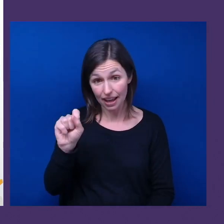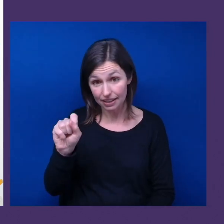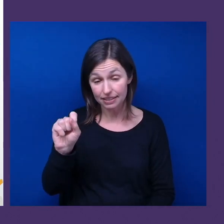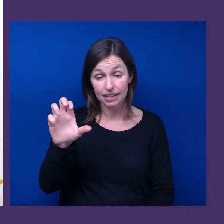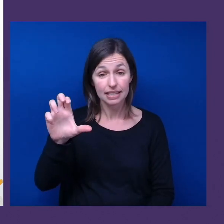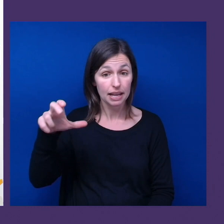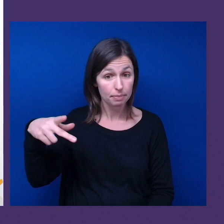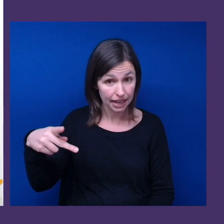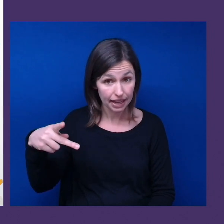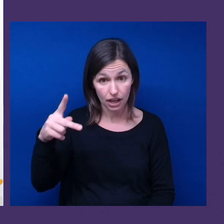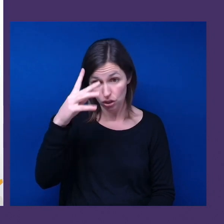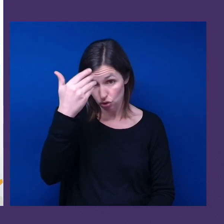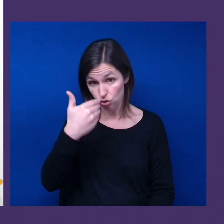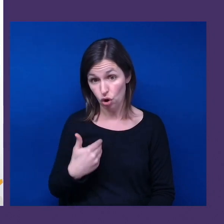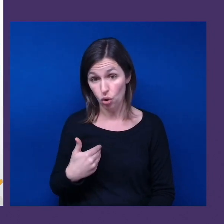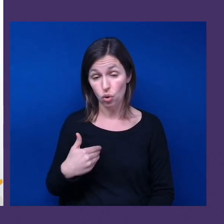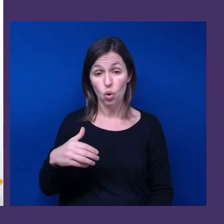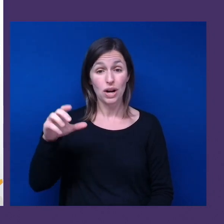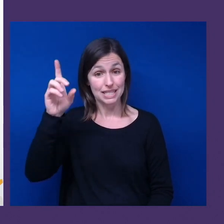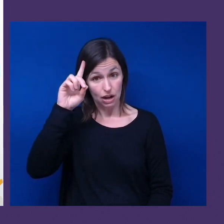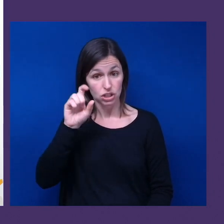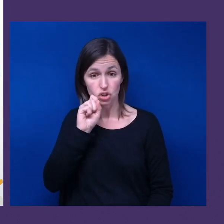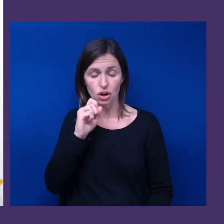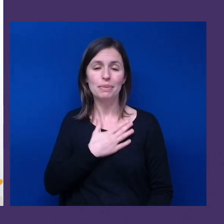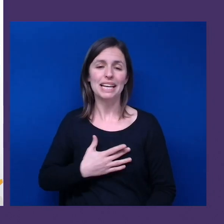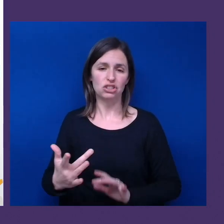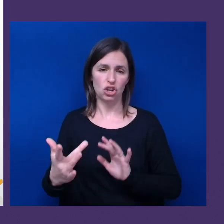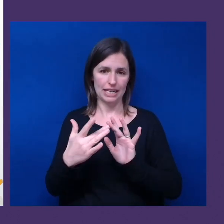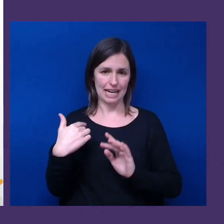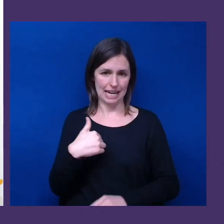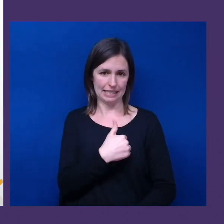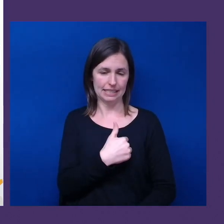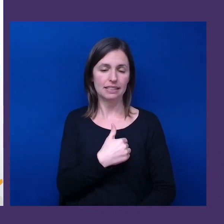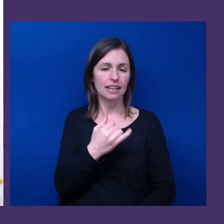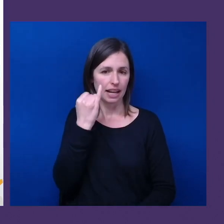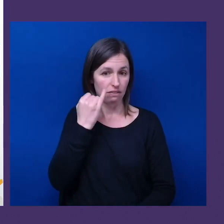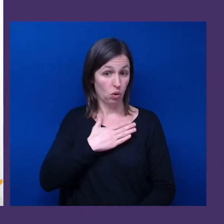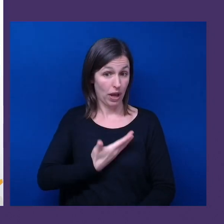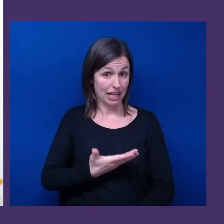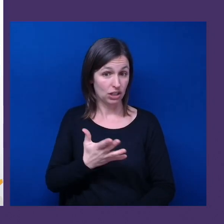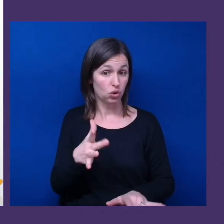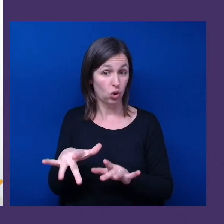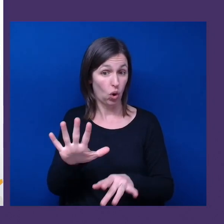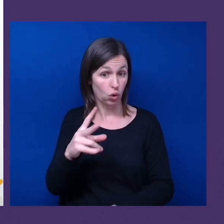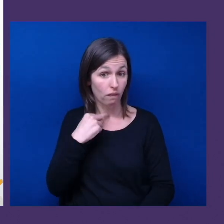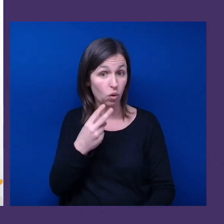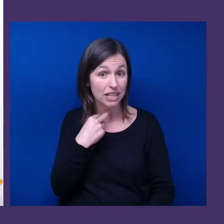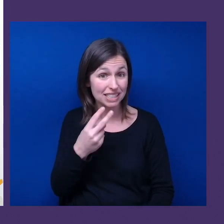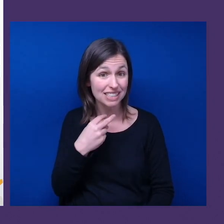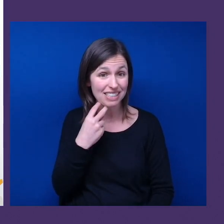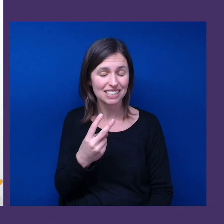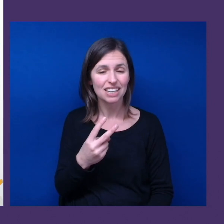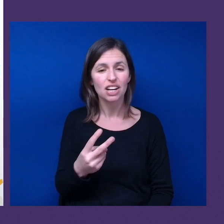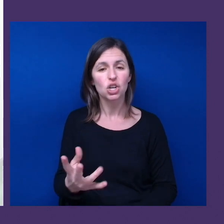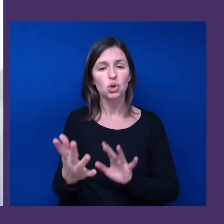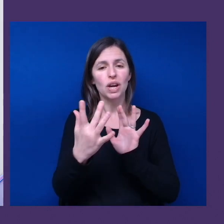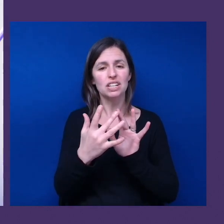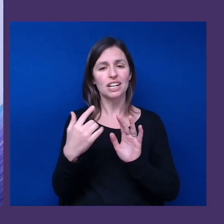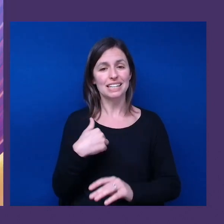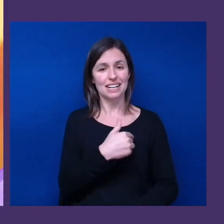please contact us. Information for both groups is available at our webpage, speechaccessibilityproject.com. Thank you.